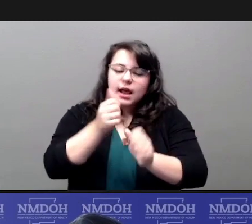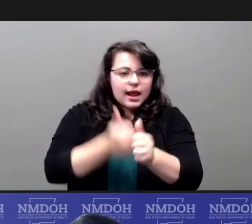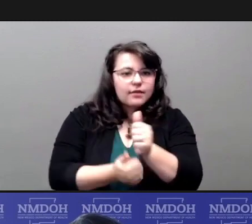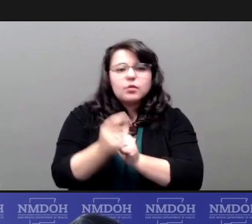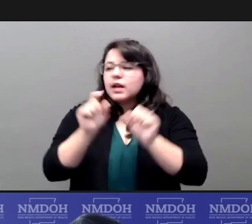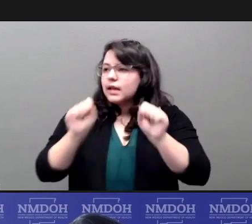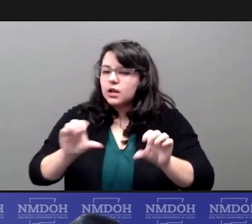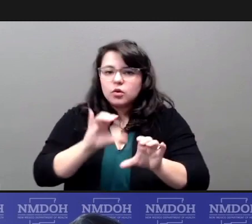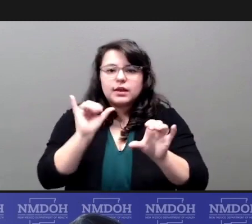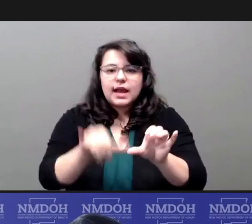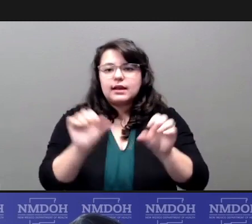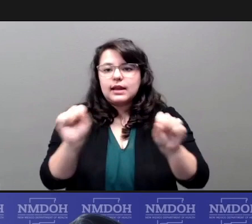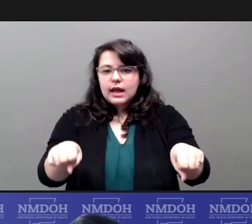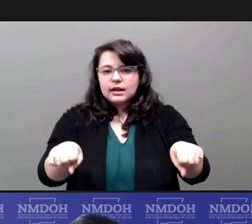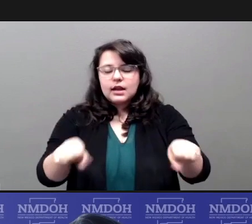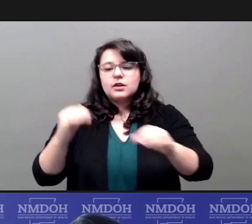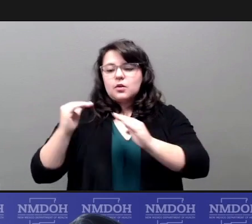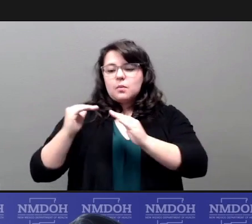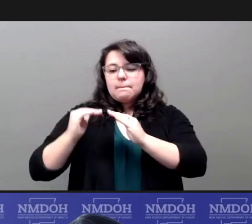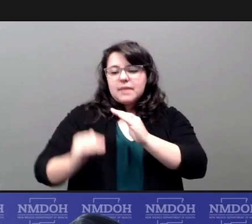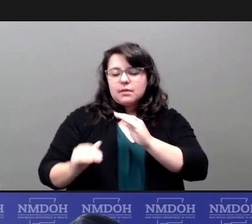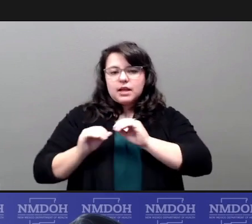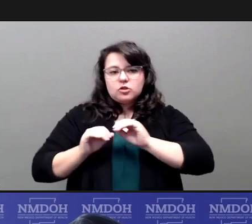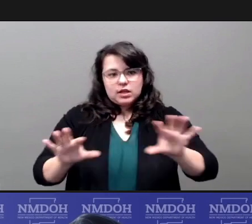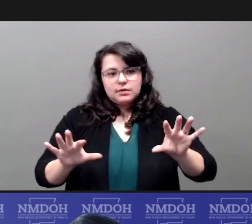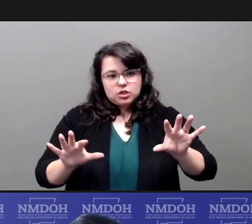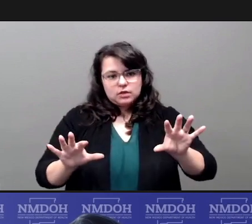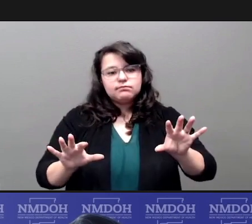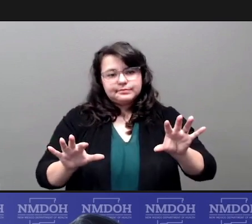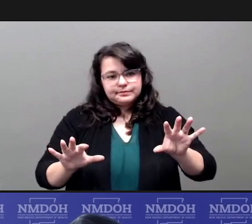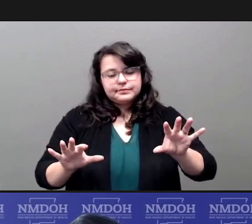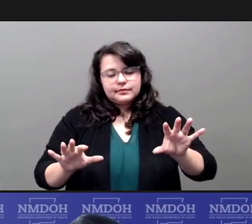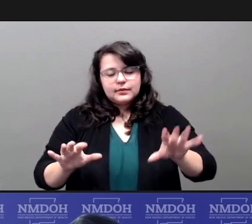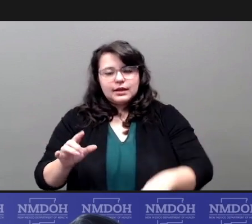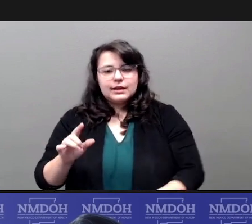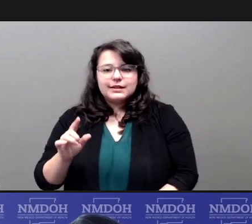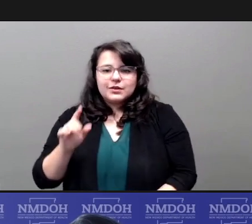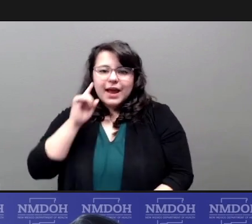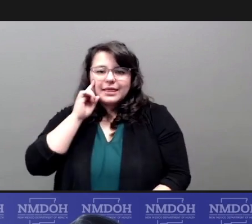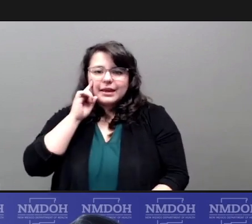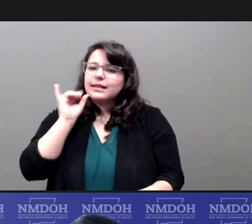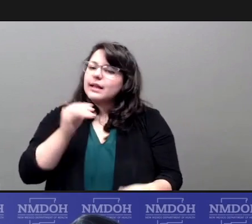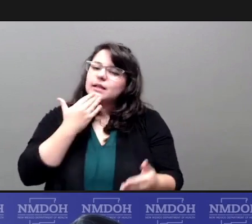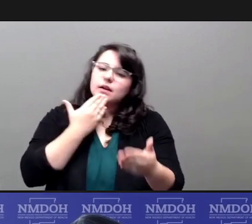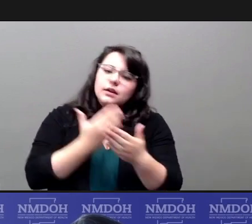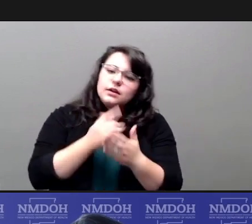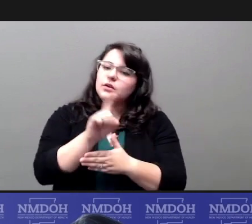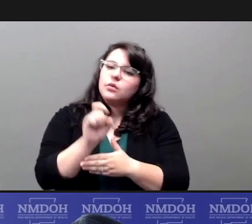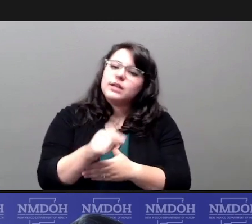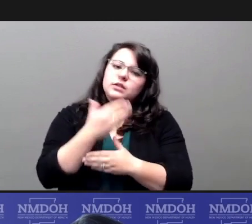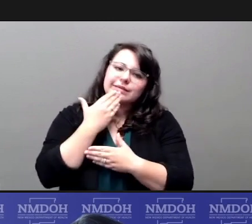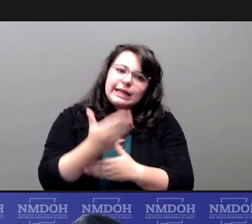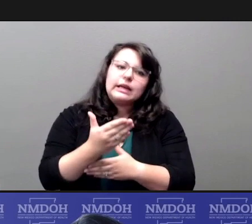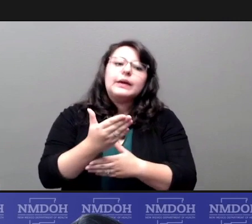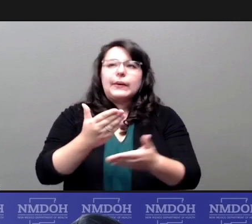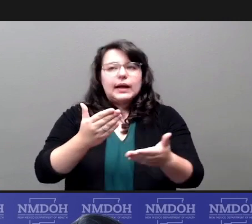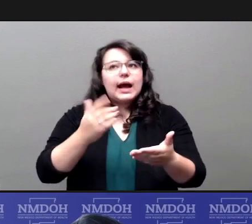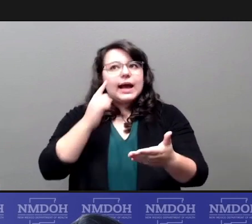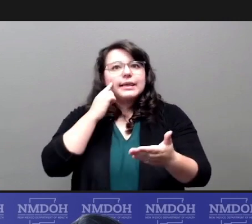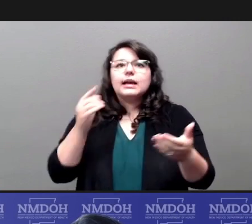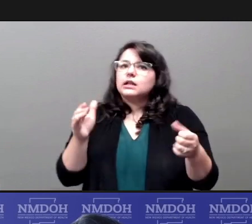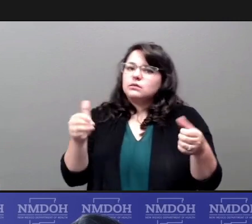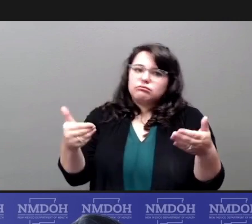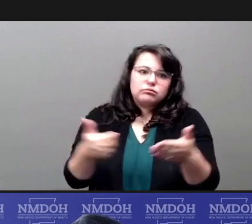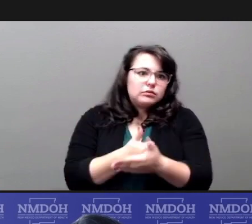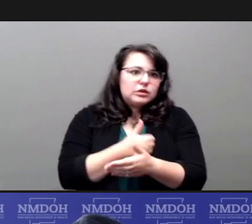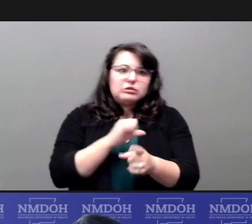make to minimize transmission. So I just think, Algernon, I think it's a great question. I think we're in a whole new era. I think